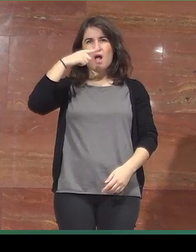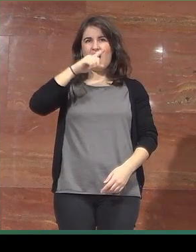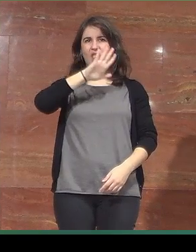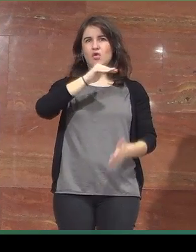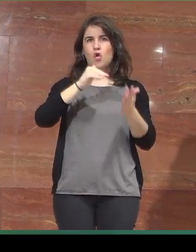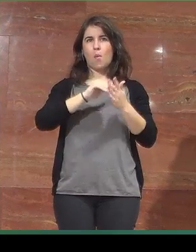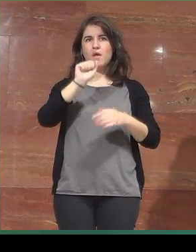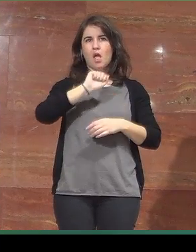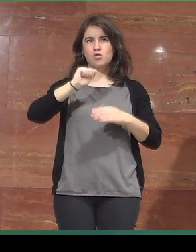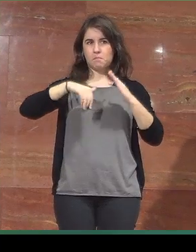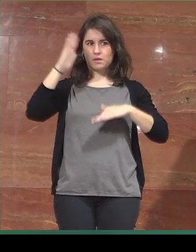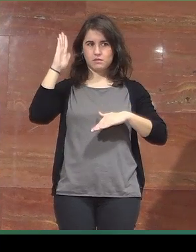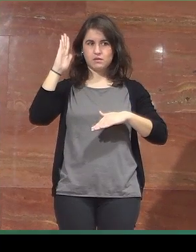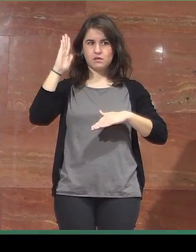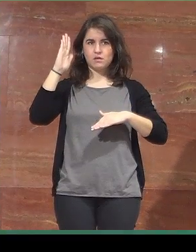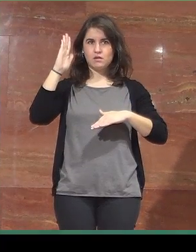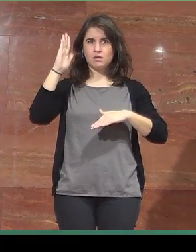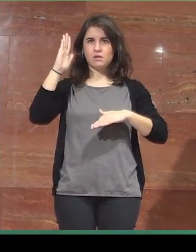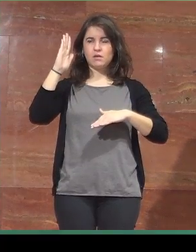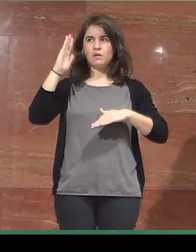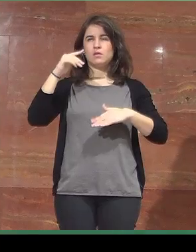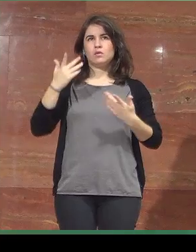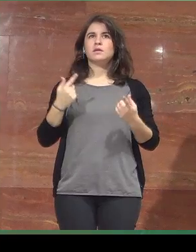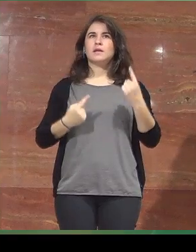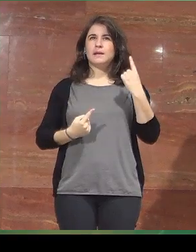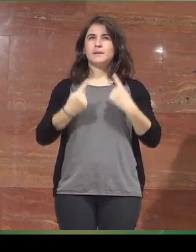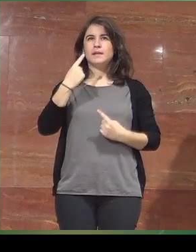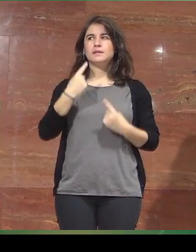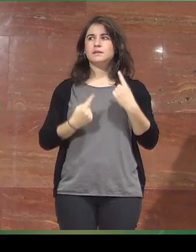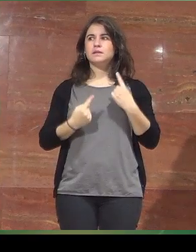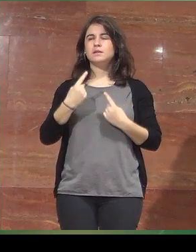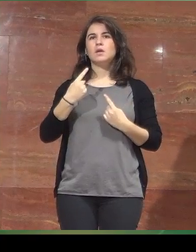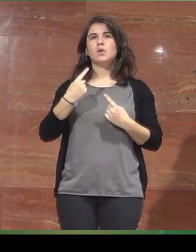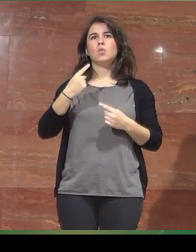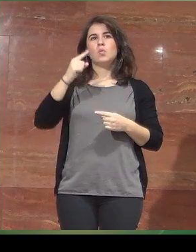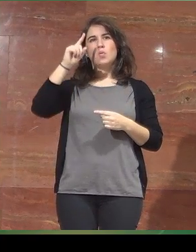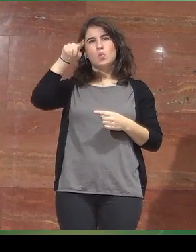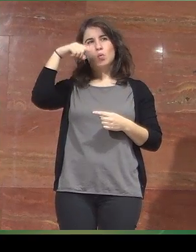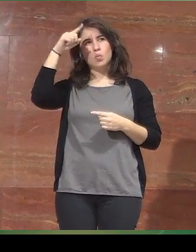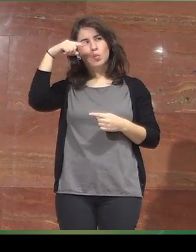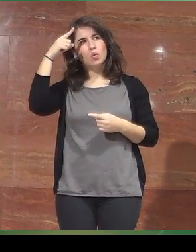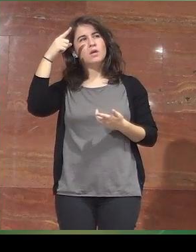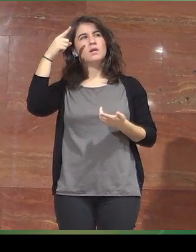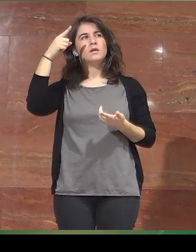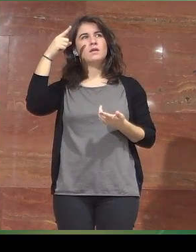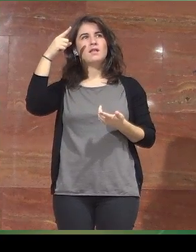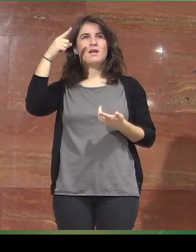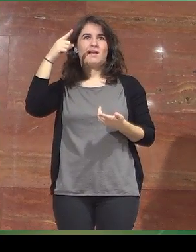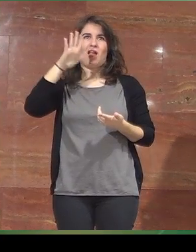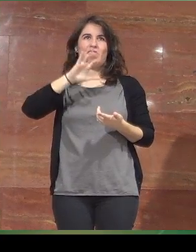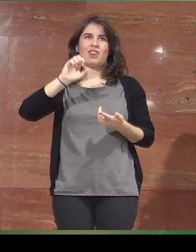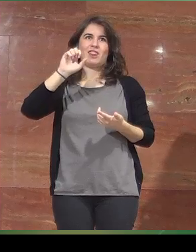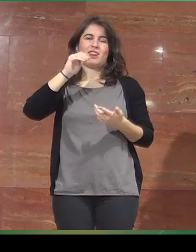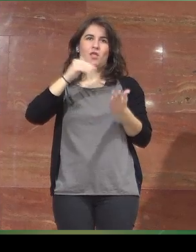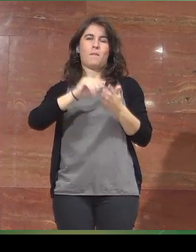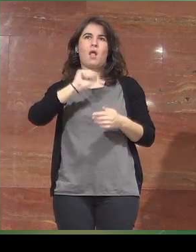in the center of our life. And I think it's important to know this cultural difference because